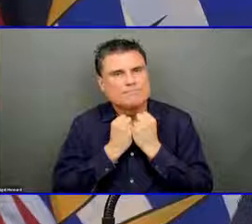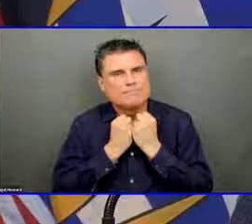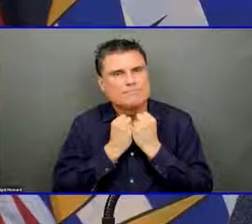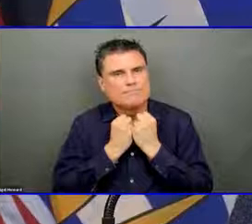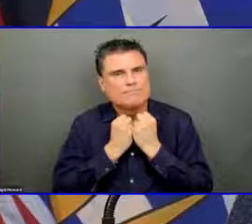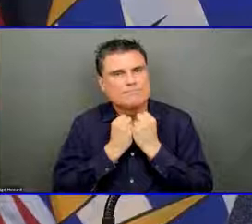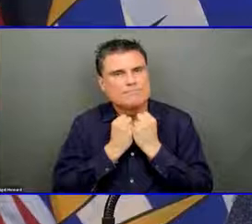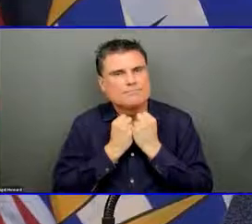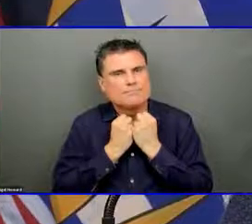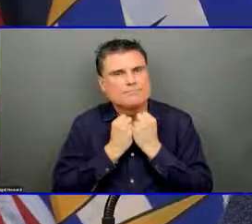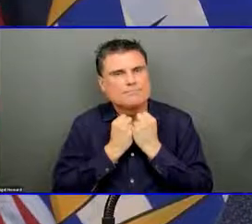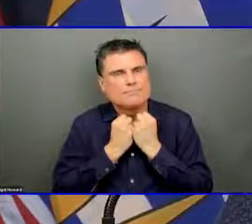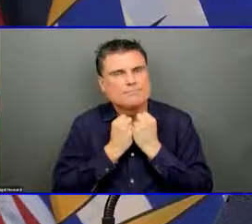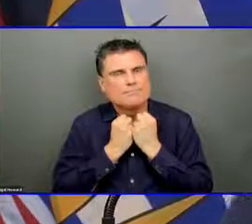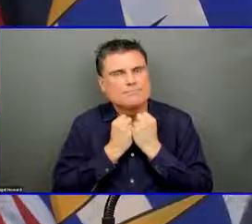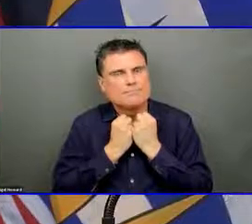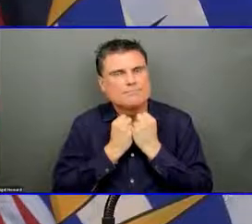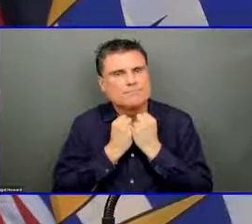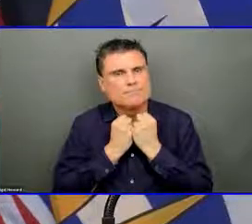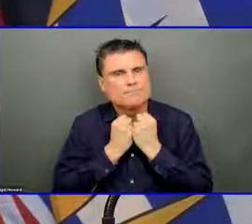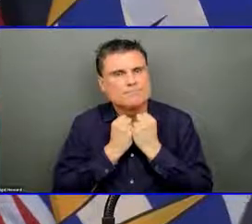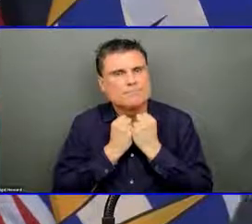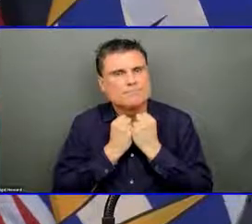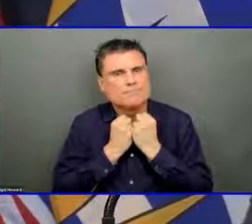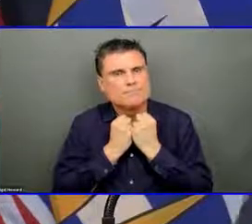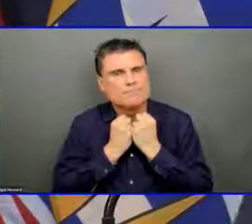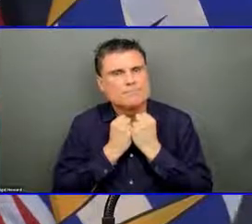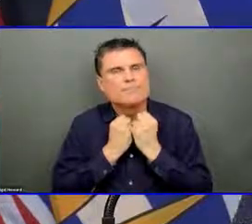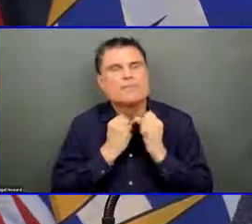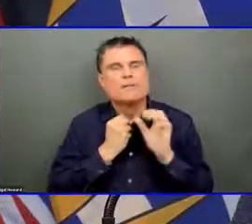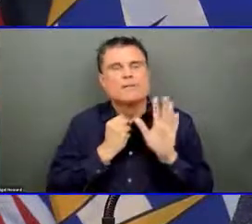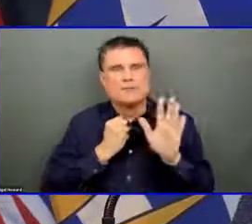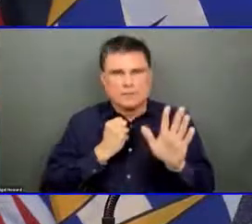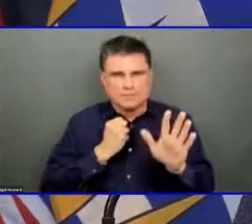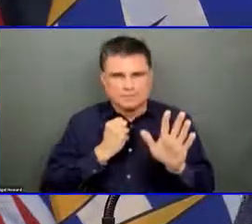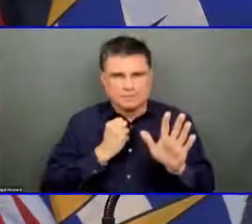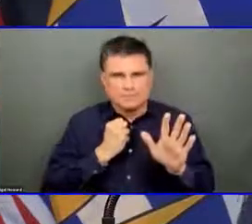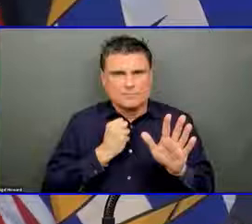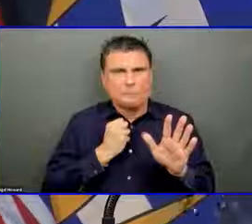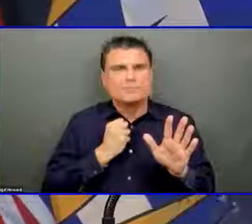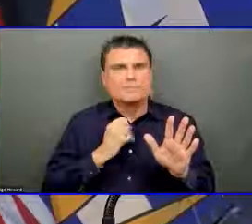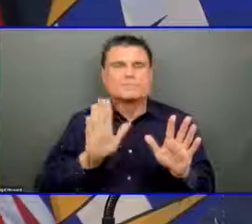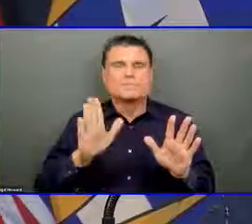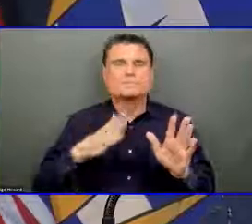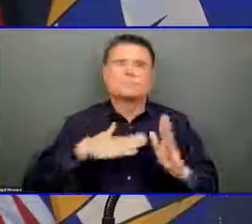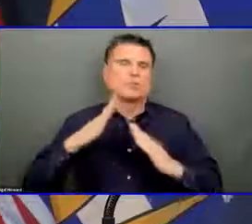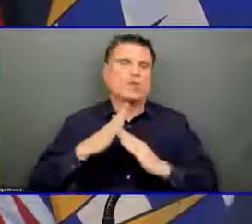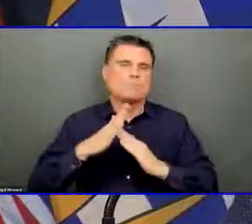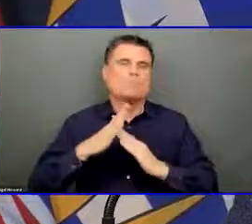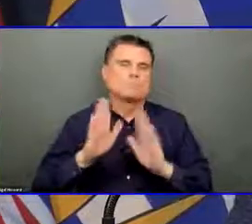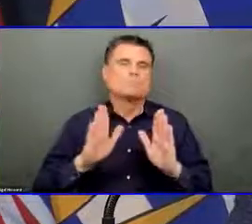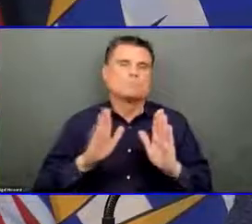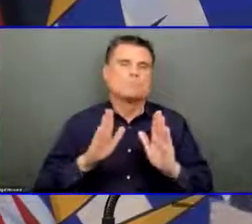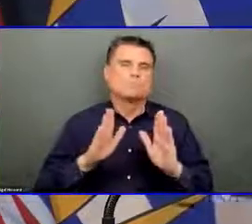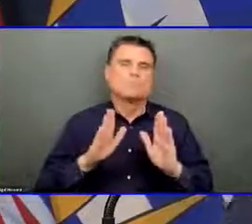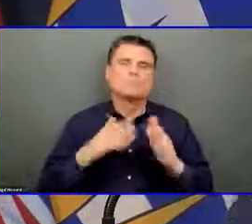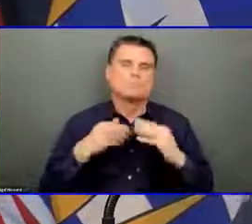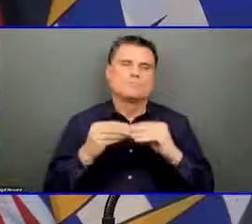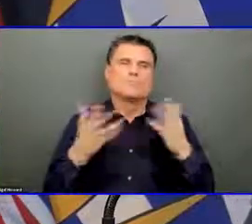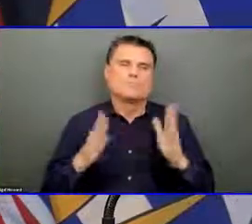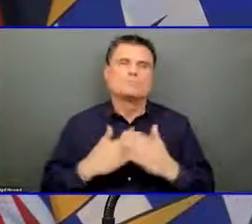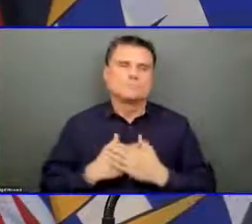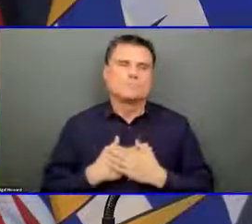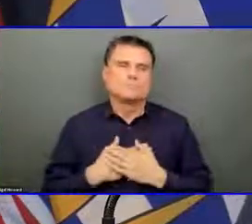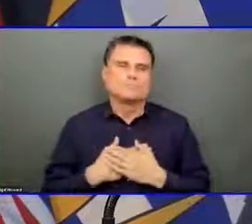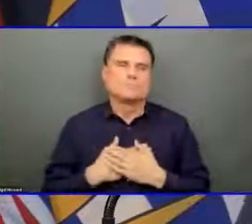I'll just stop there. It's been a challenging year for us all, and now is the time again to remember to redouble